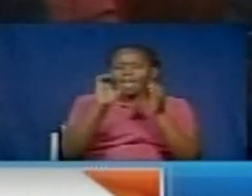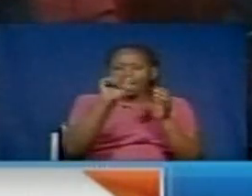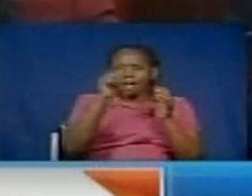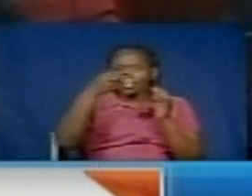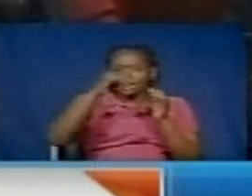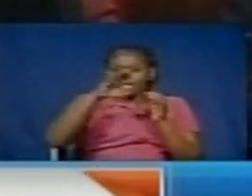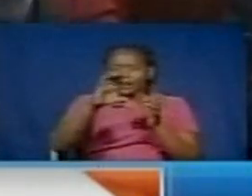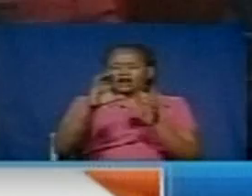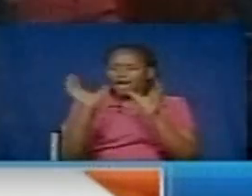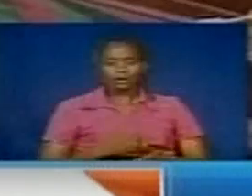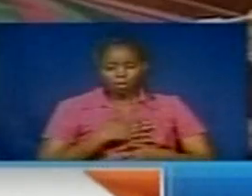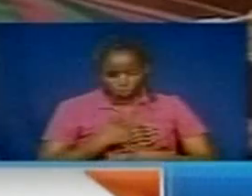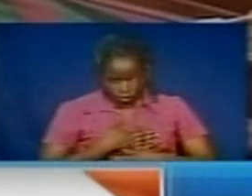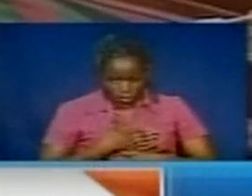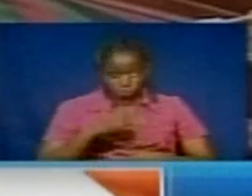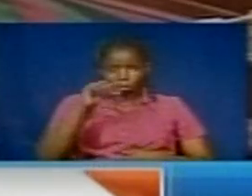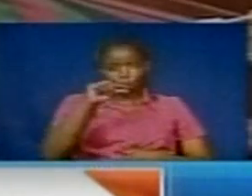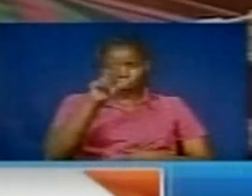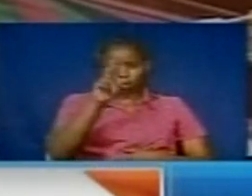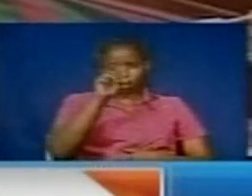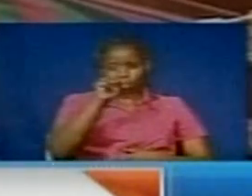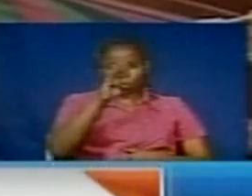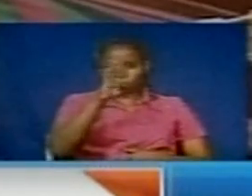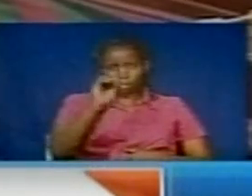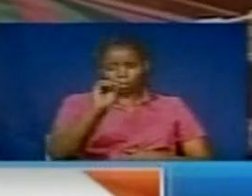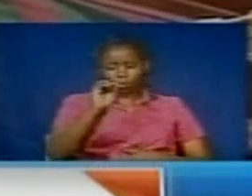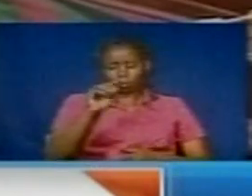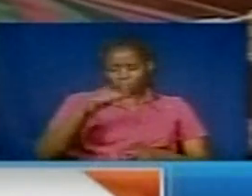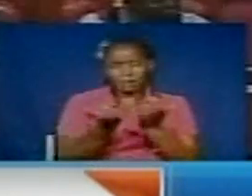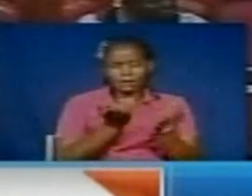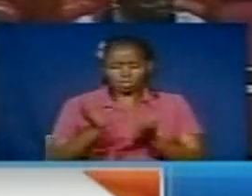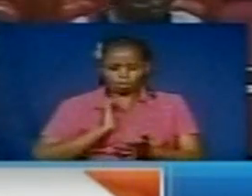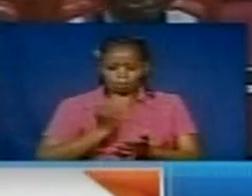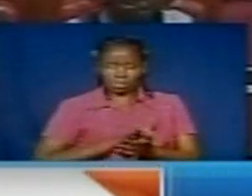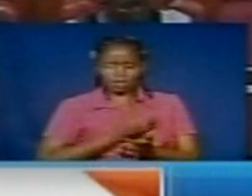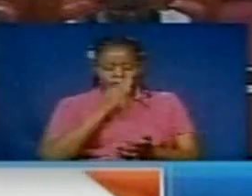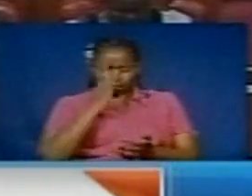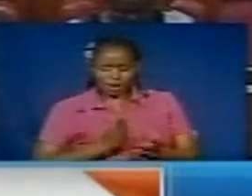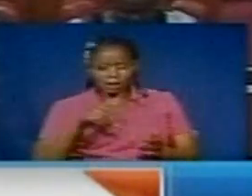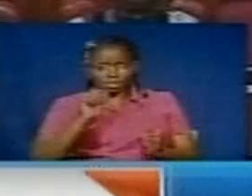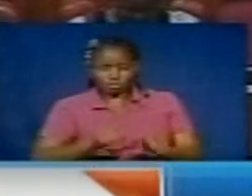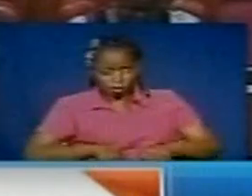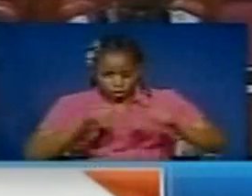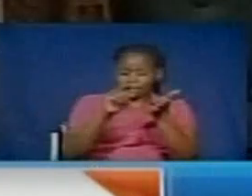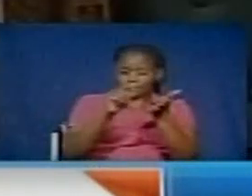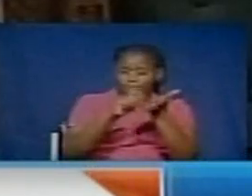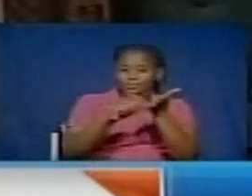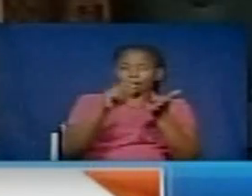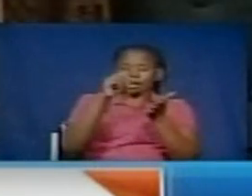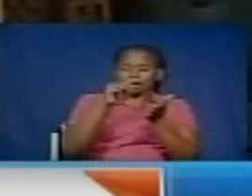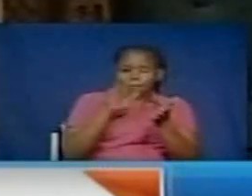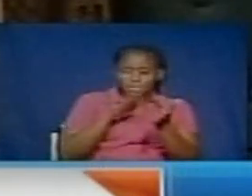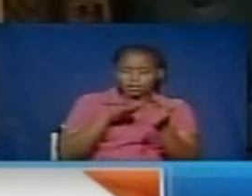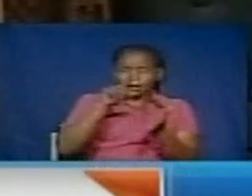representation, this thing is skewed. The House had to extend its sitting hours to discuss the report. And one by one,